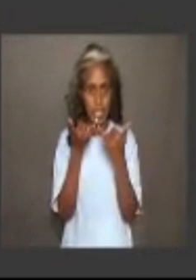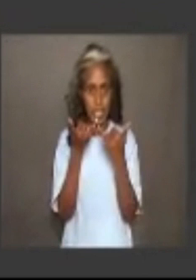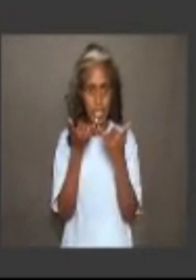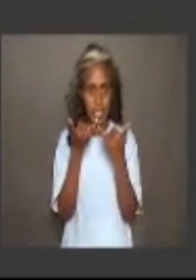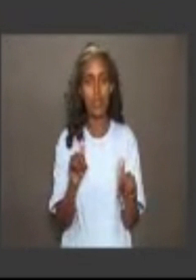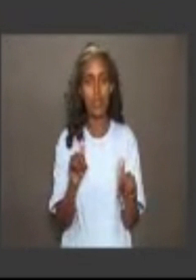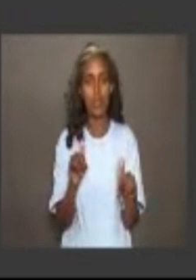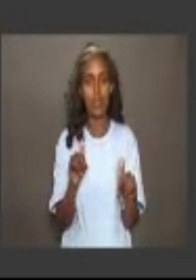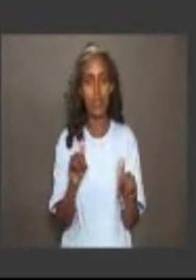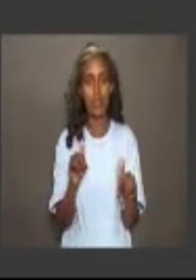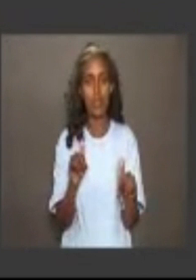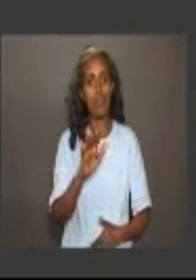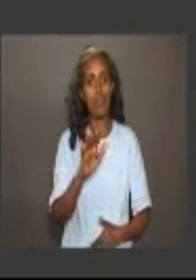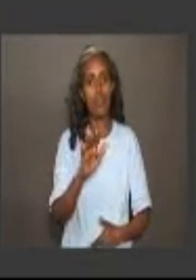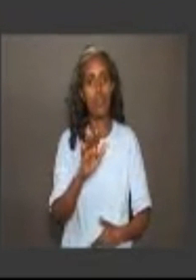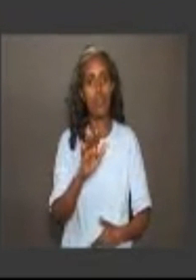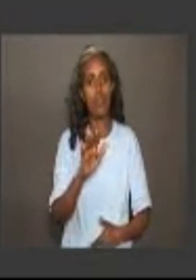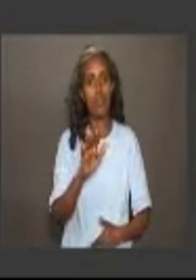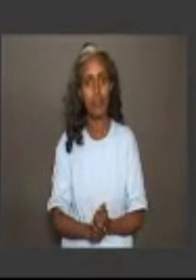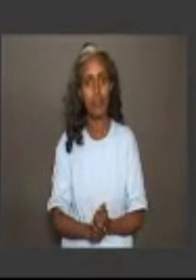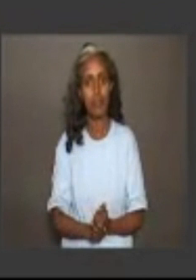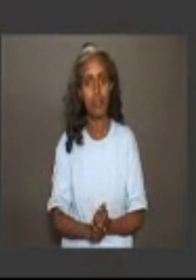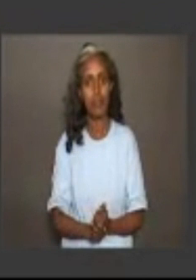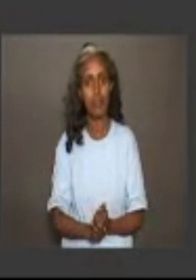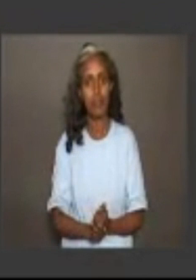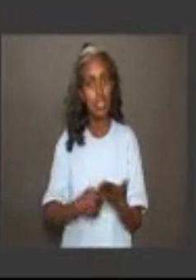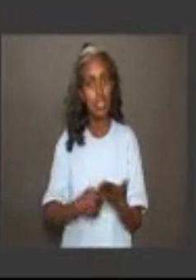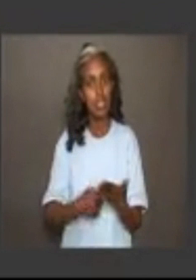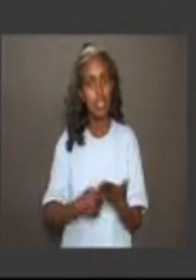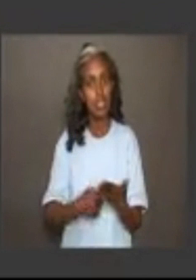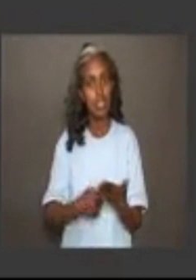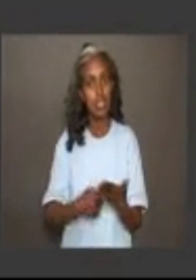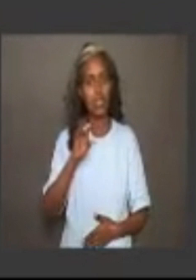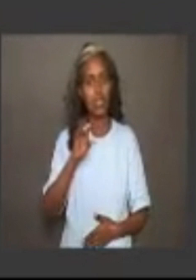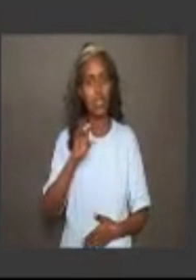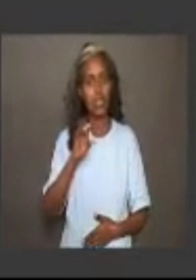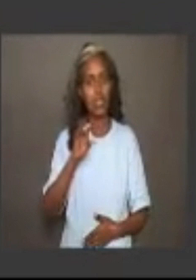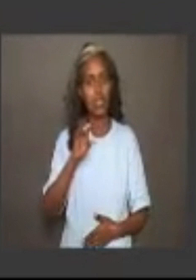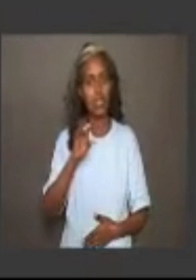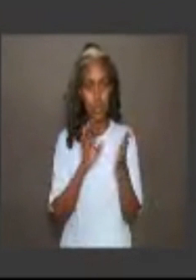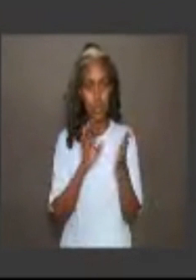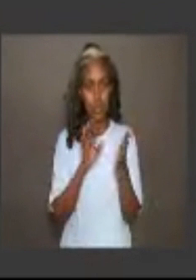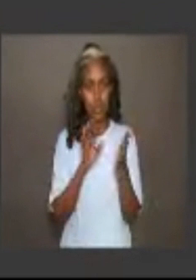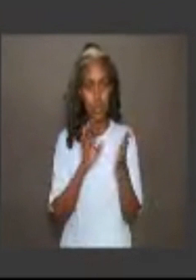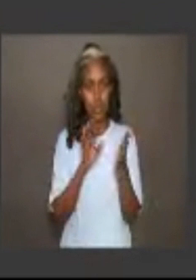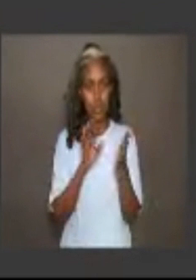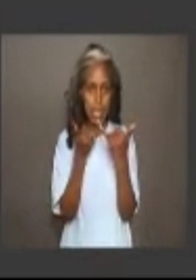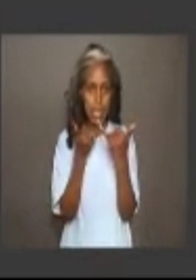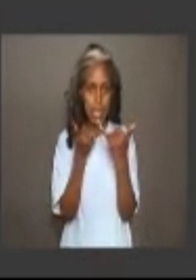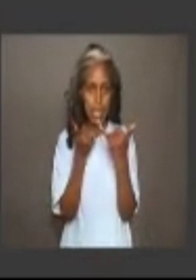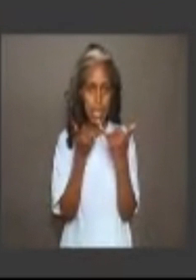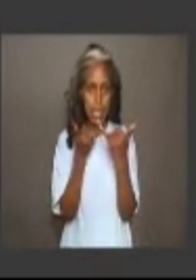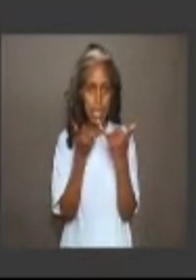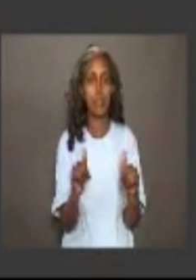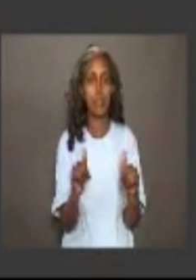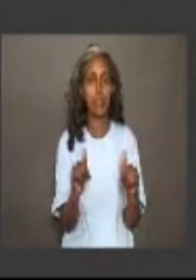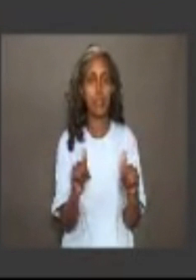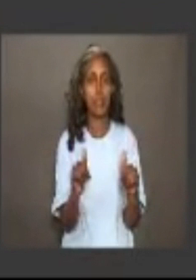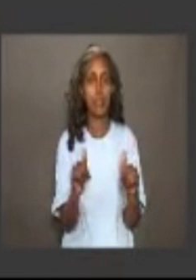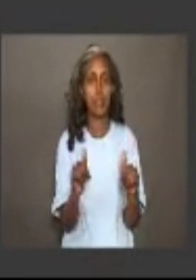5. The next composite number is divisible by